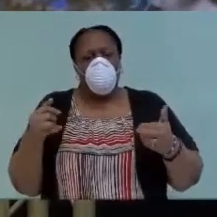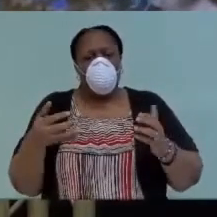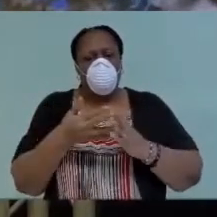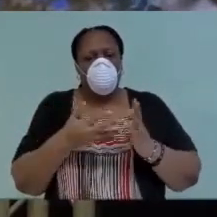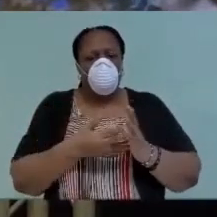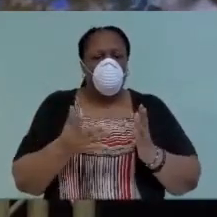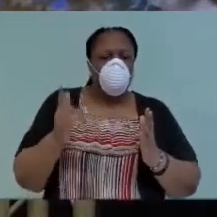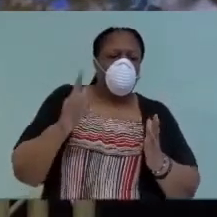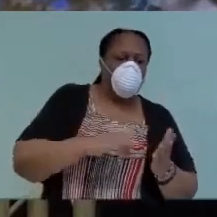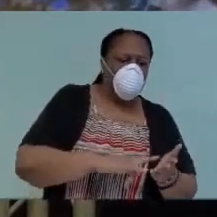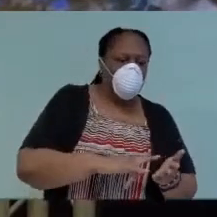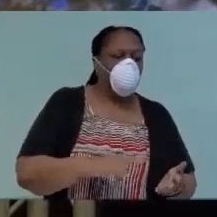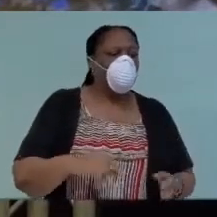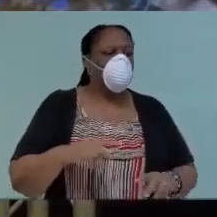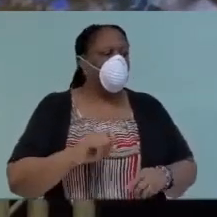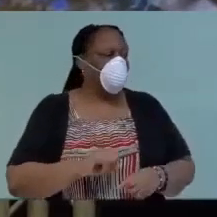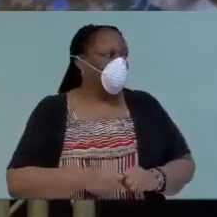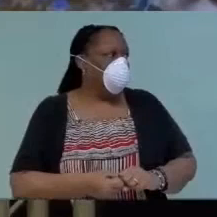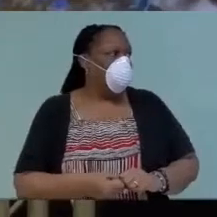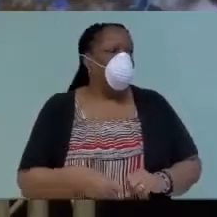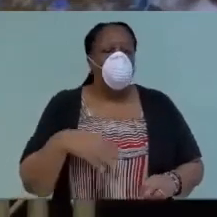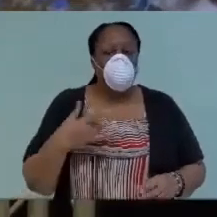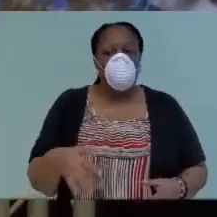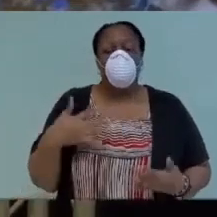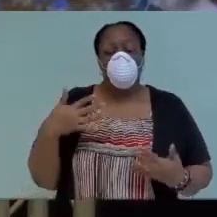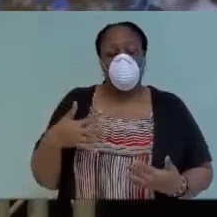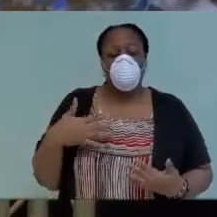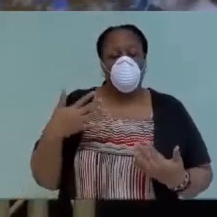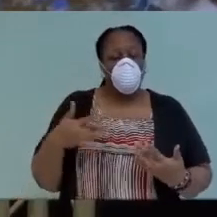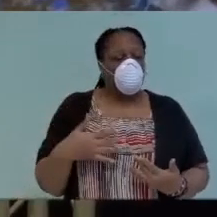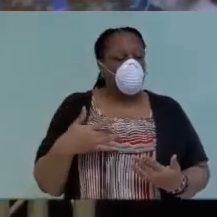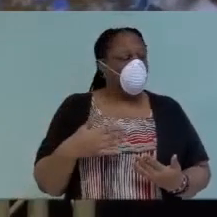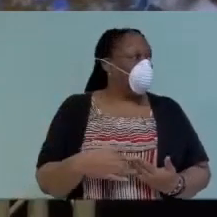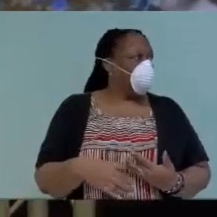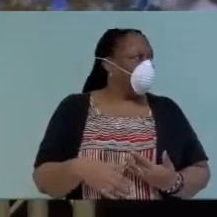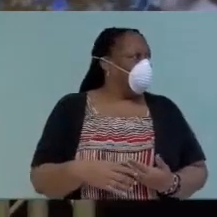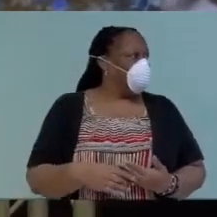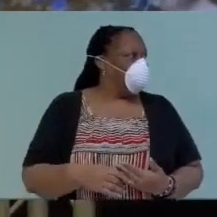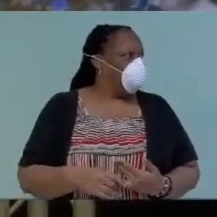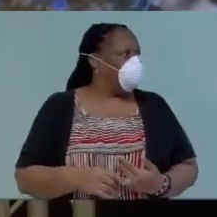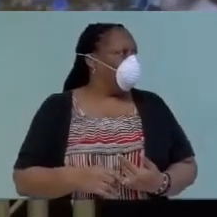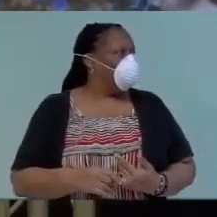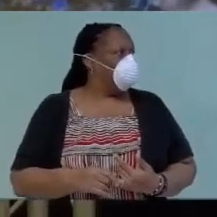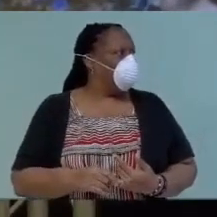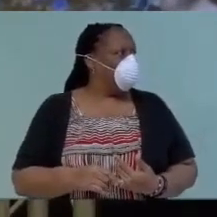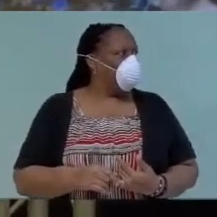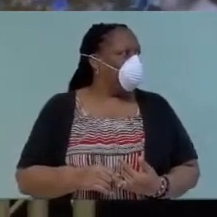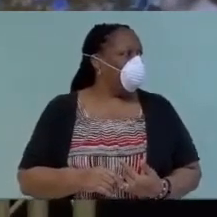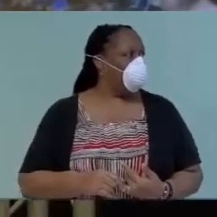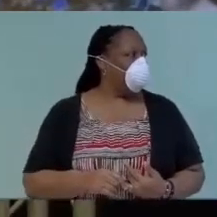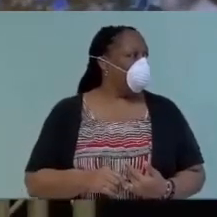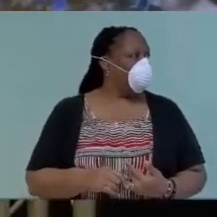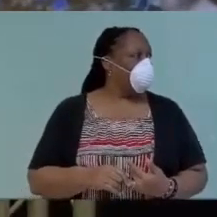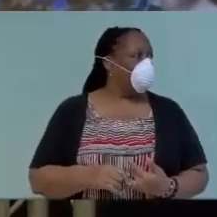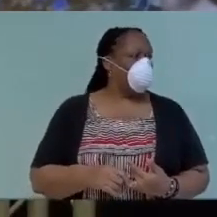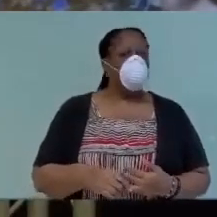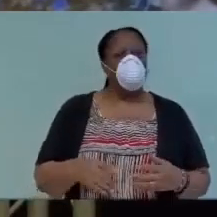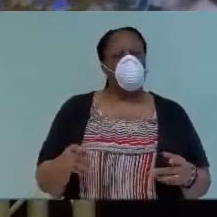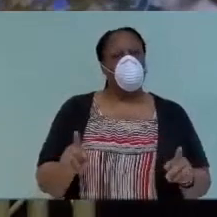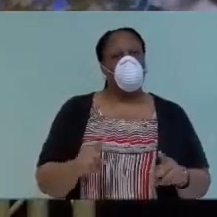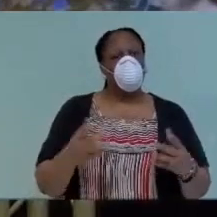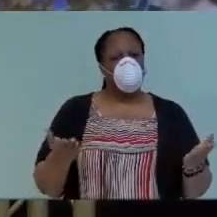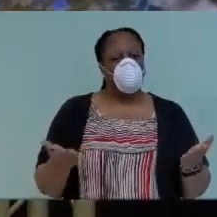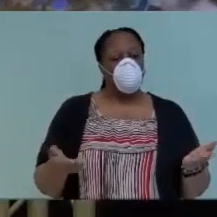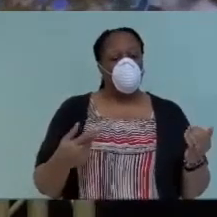spread, while the capacity for increased testing is built up and expanded. As it relates to our